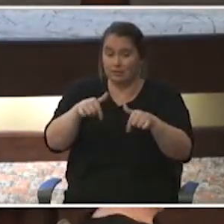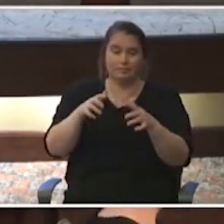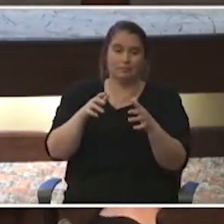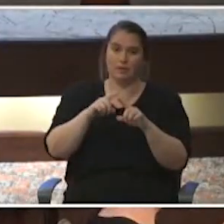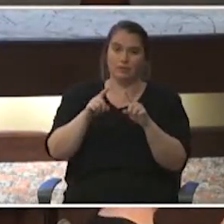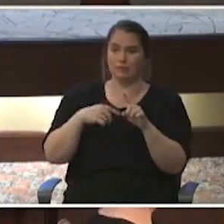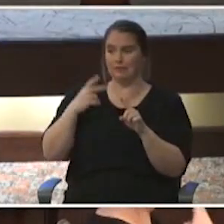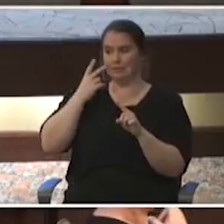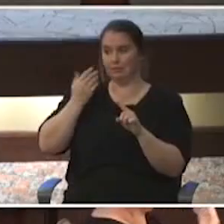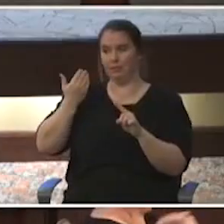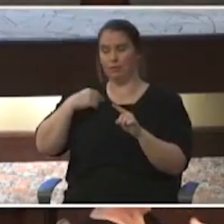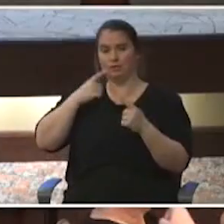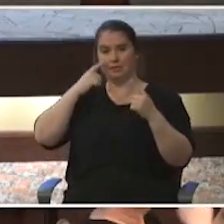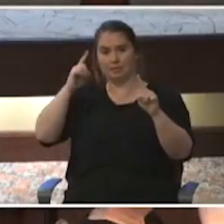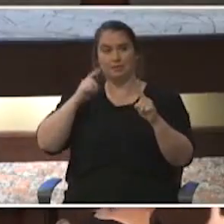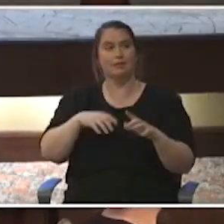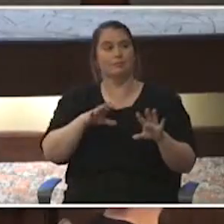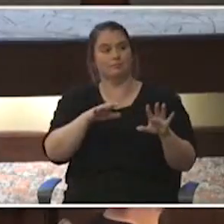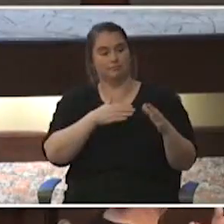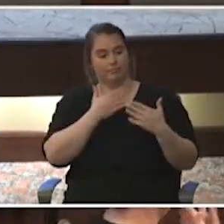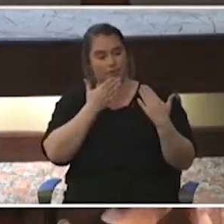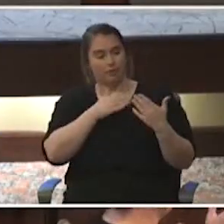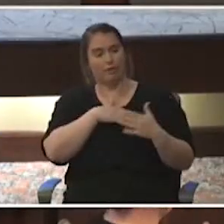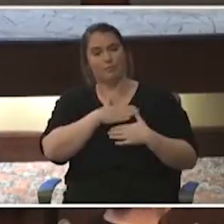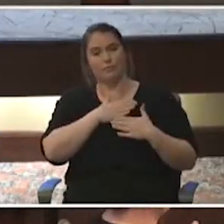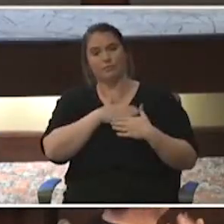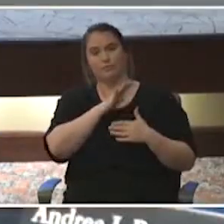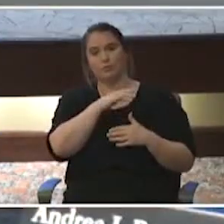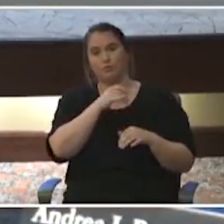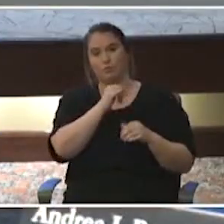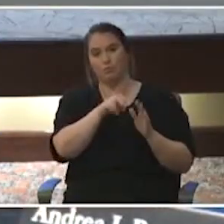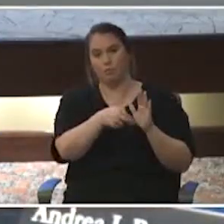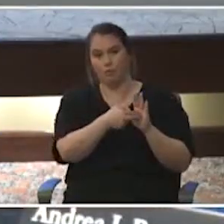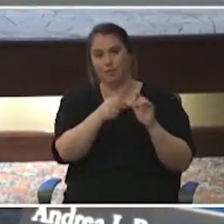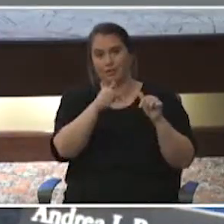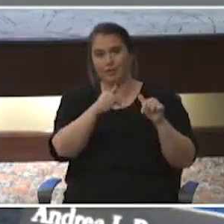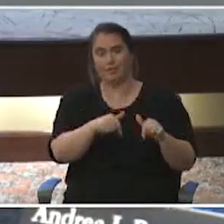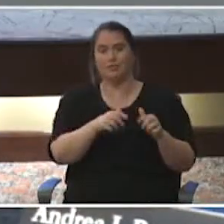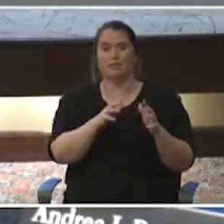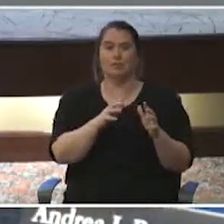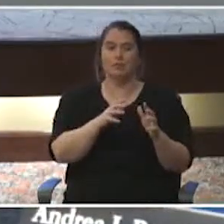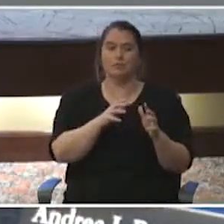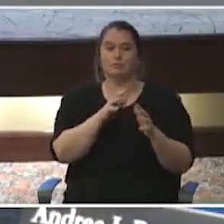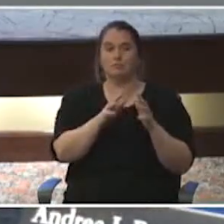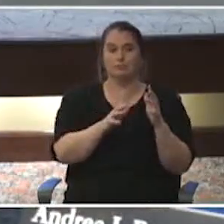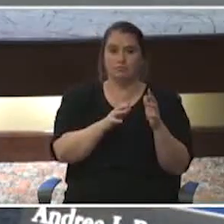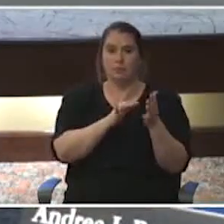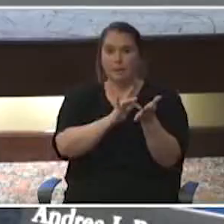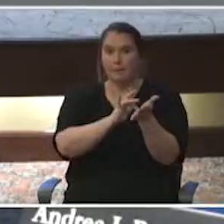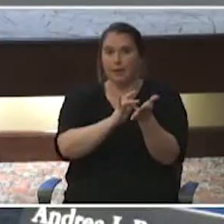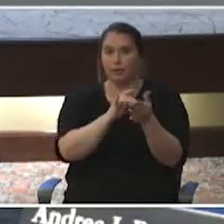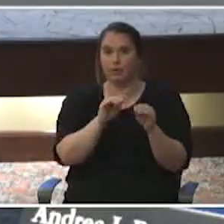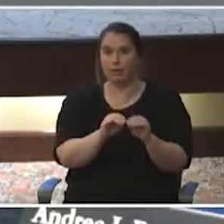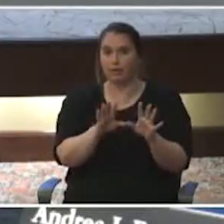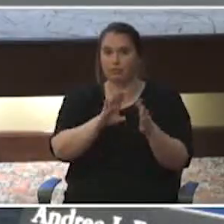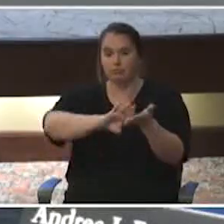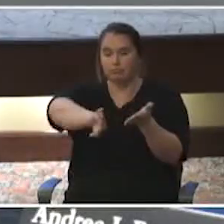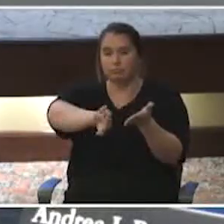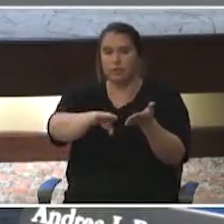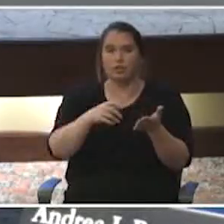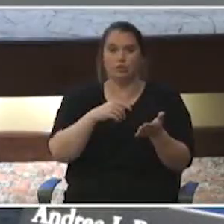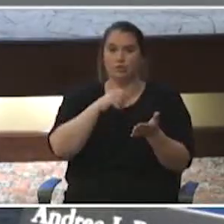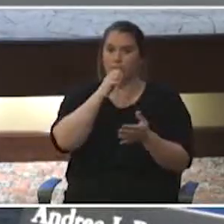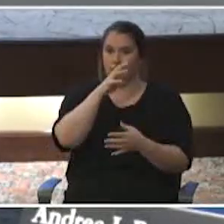that. Great. I appreciate your role in that too, because it's such a tiny little thing that when you first see it, medical clearance, you don't think of what that is, but how